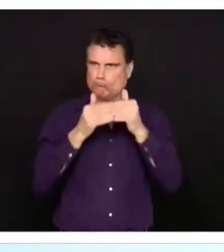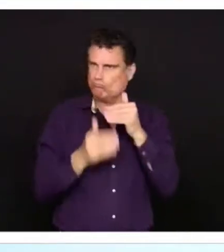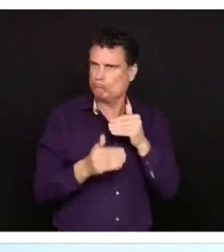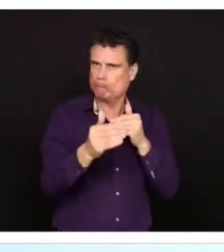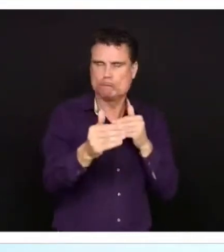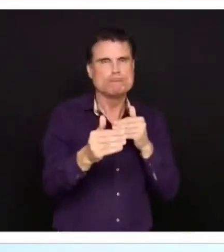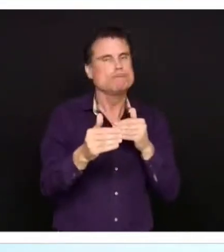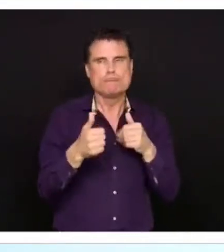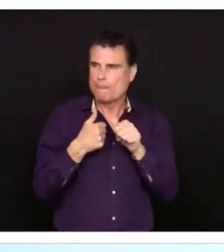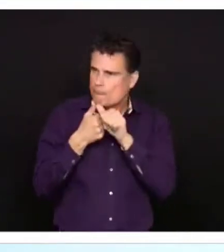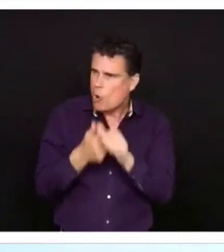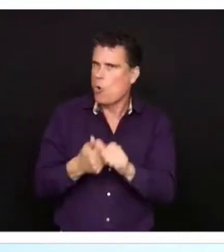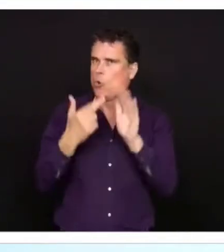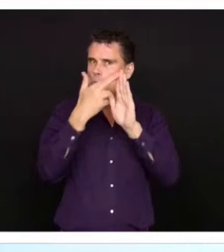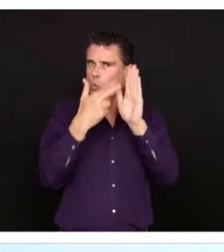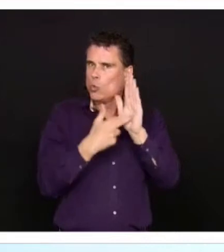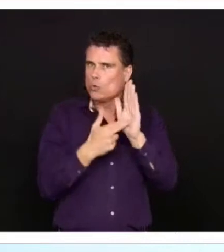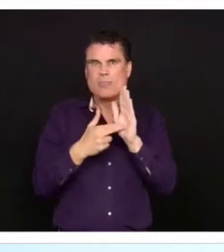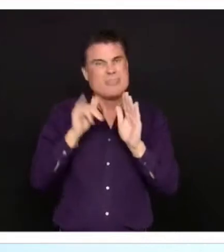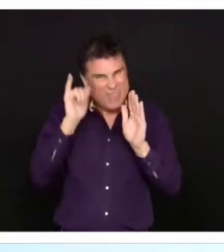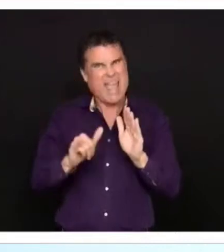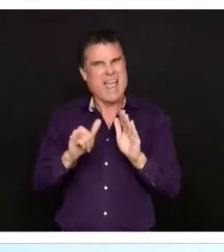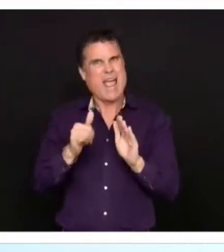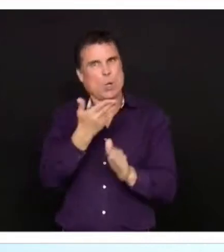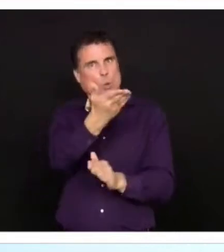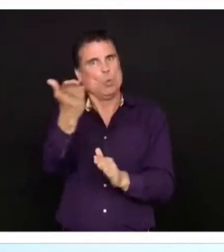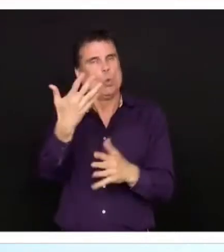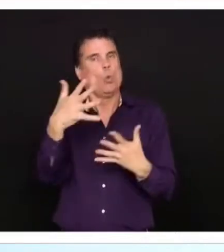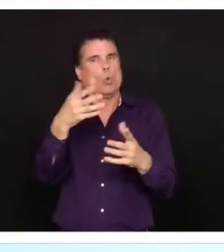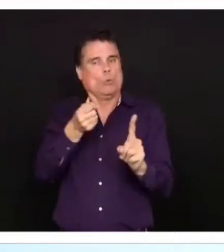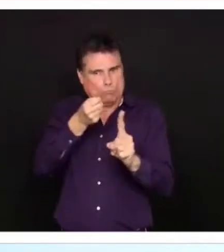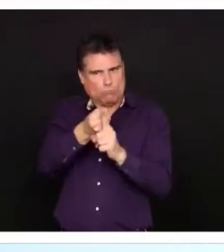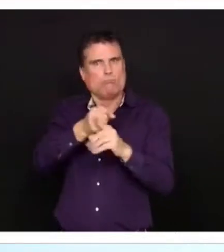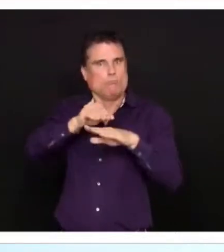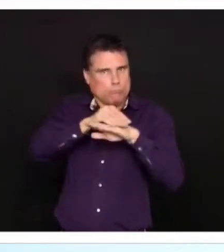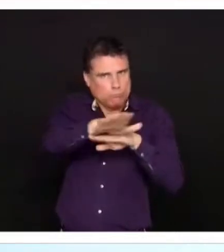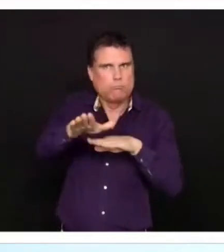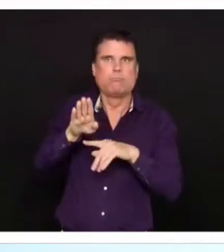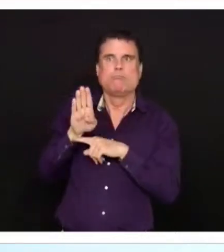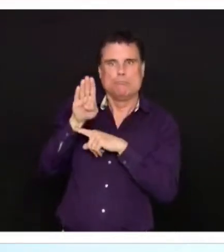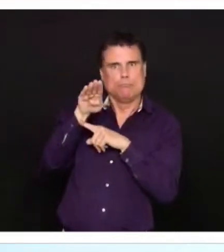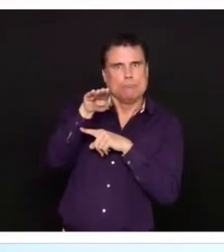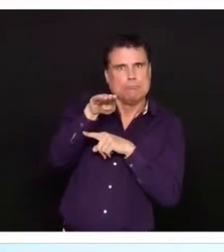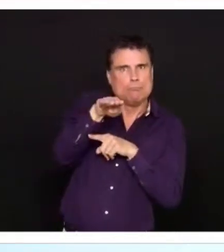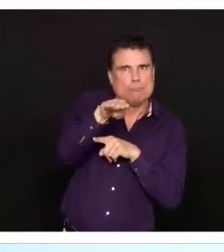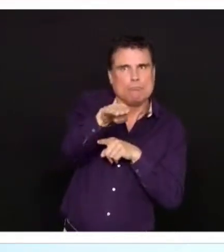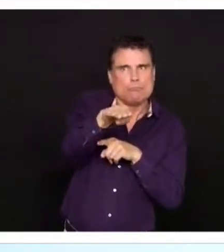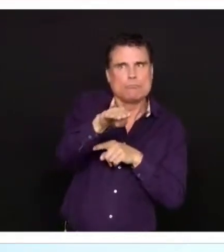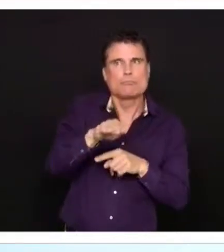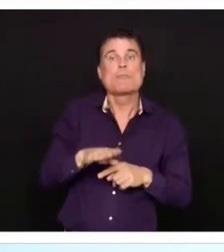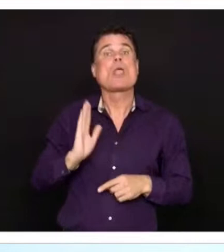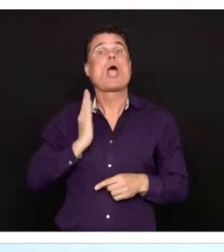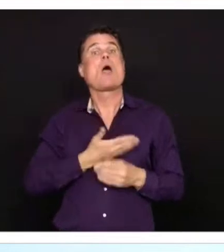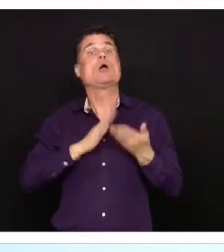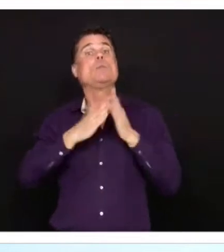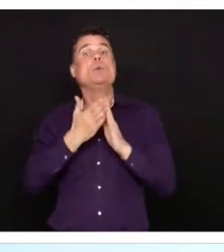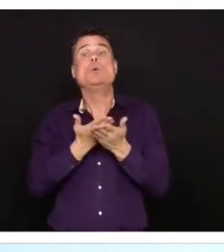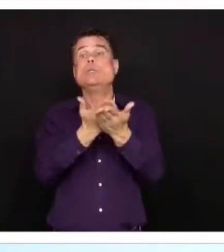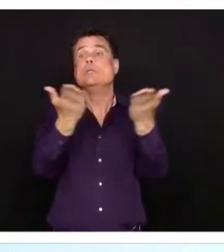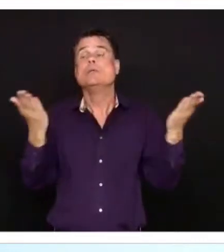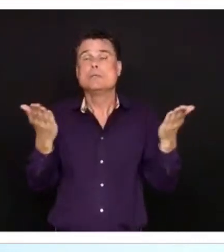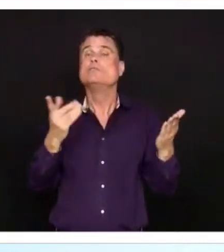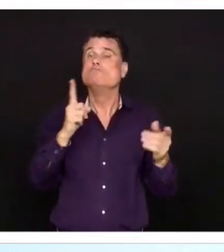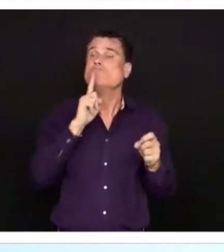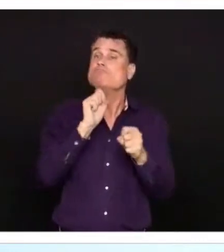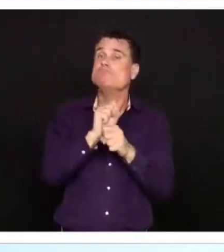together to protect one another and to love one another. And of course, there's fear, because we're a long